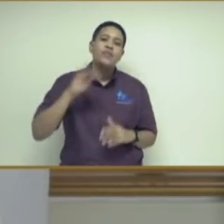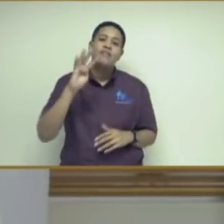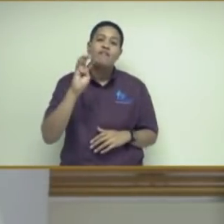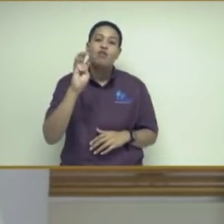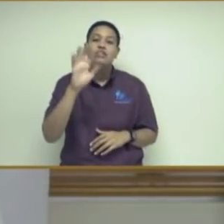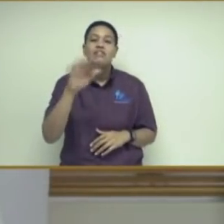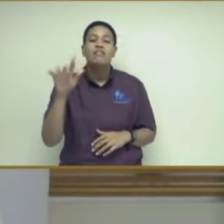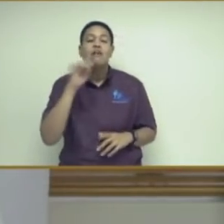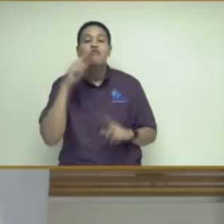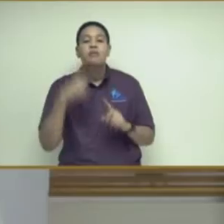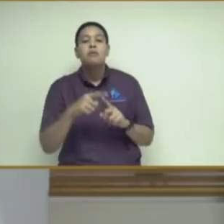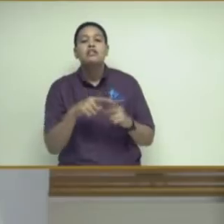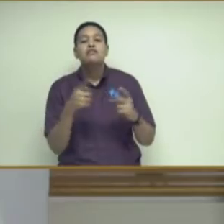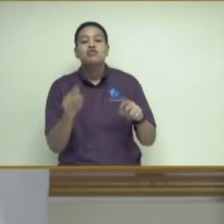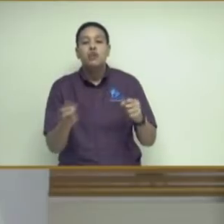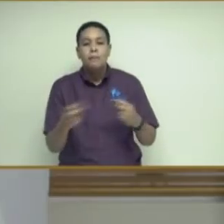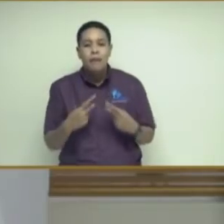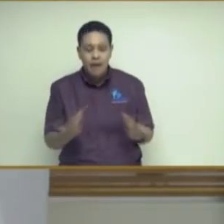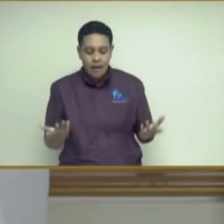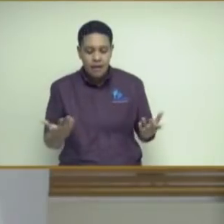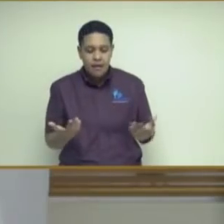455. And